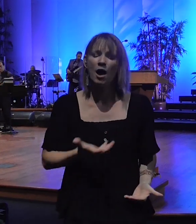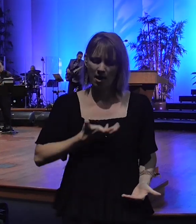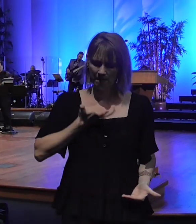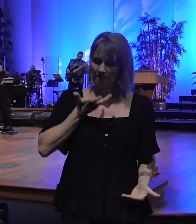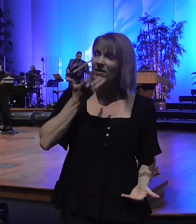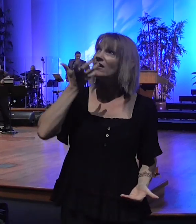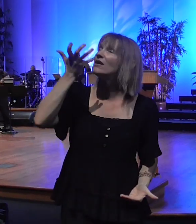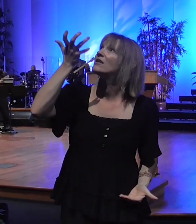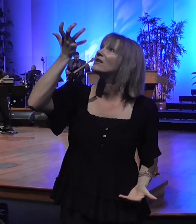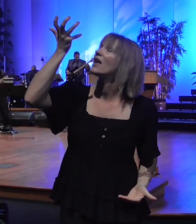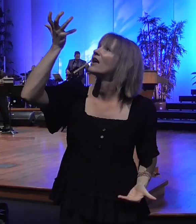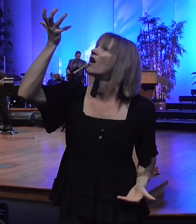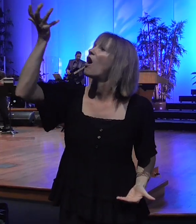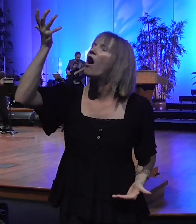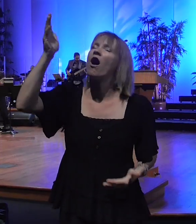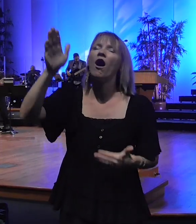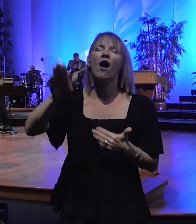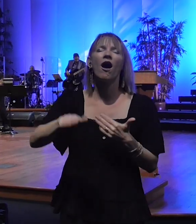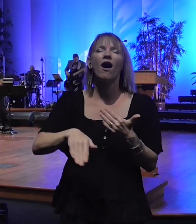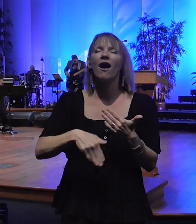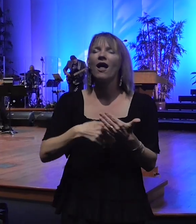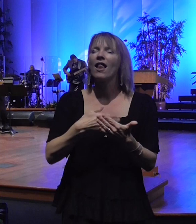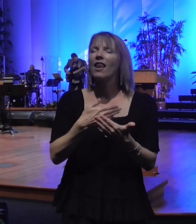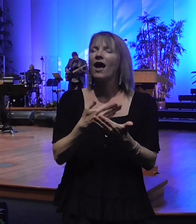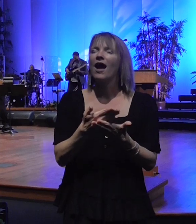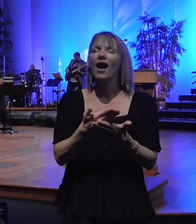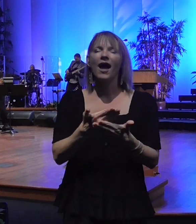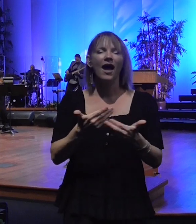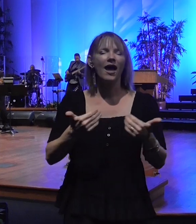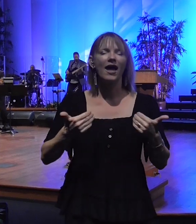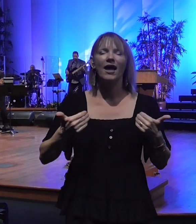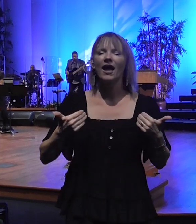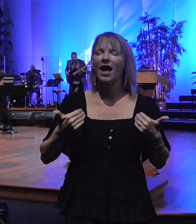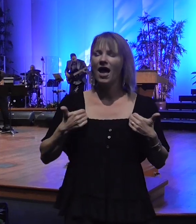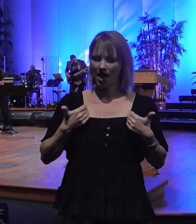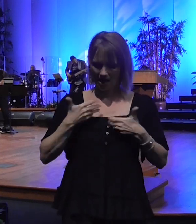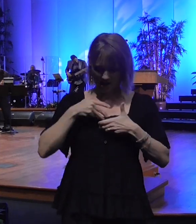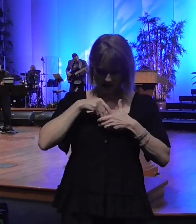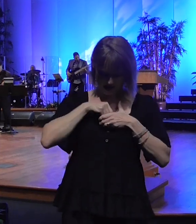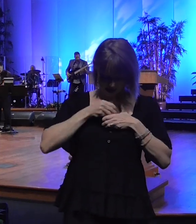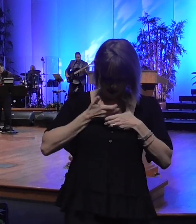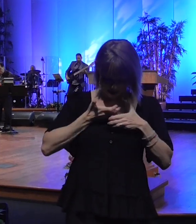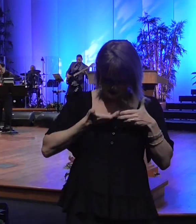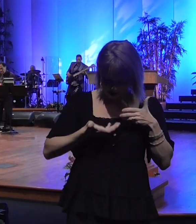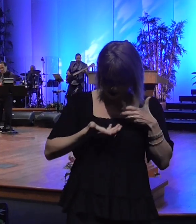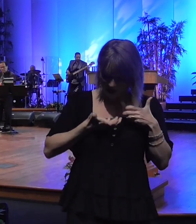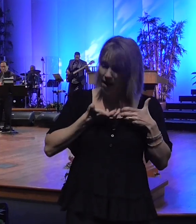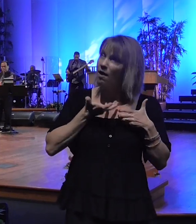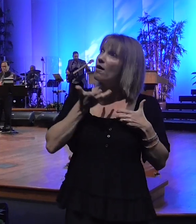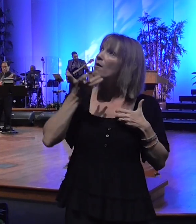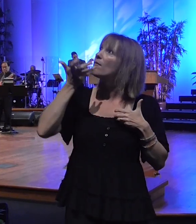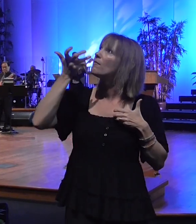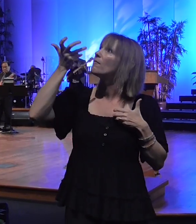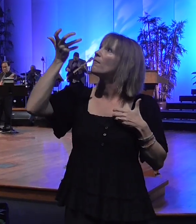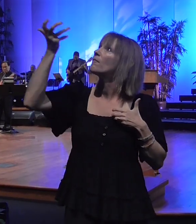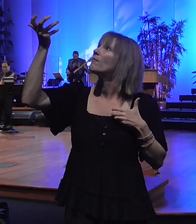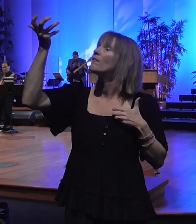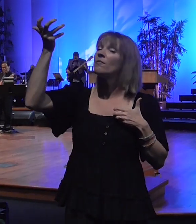am. Take all I am. For I